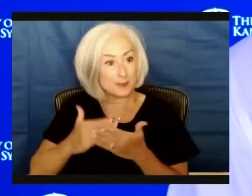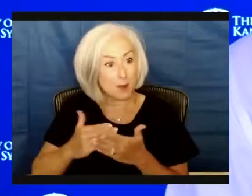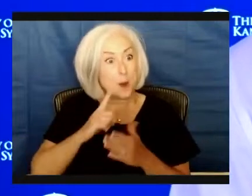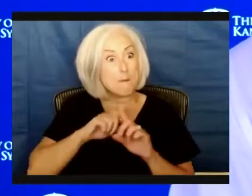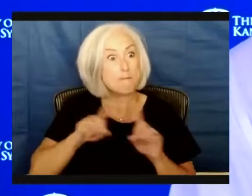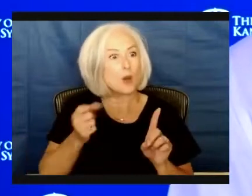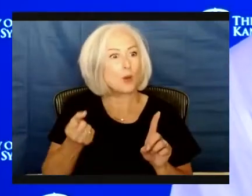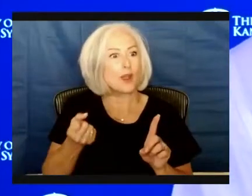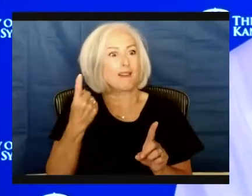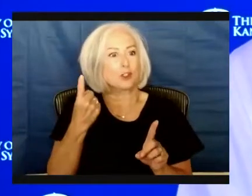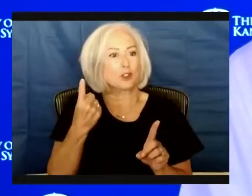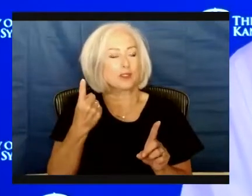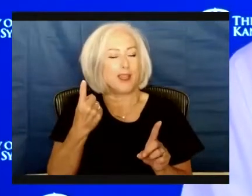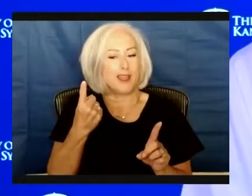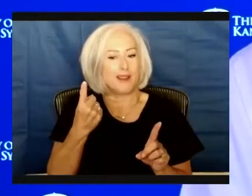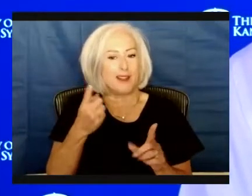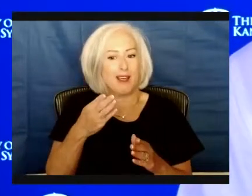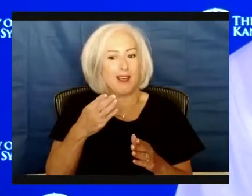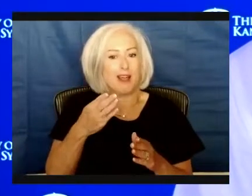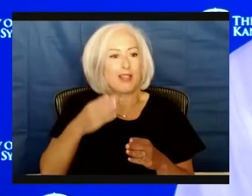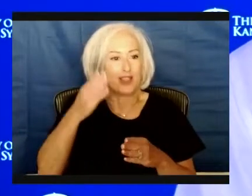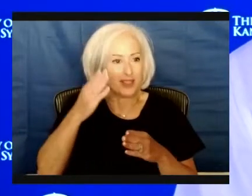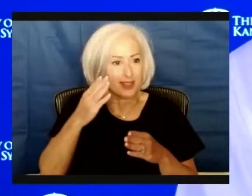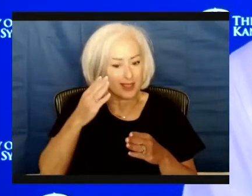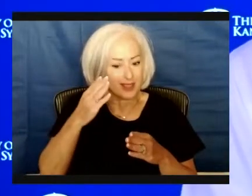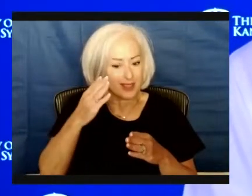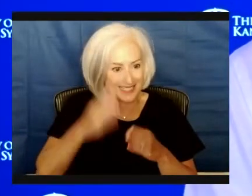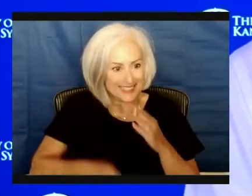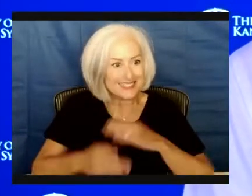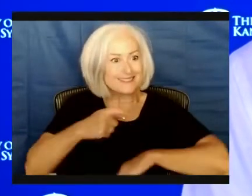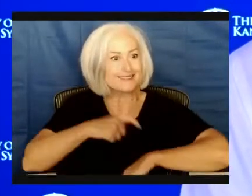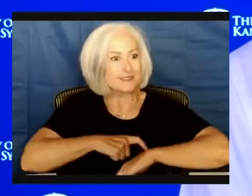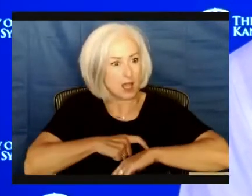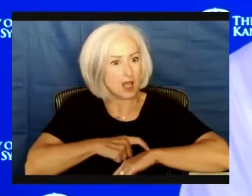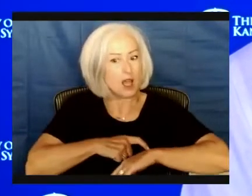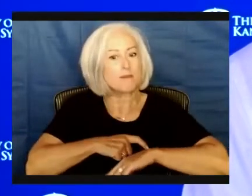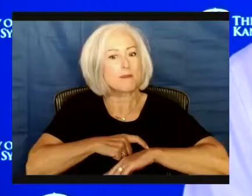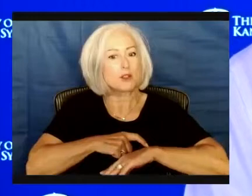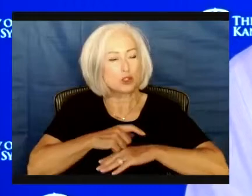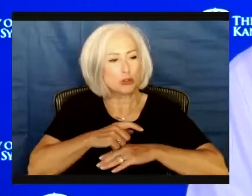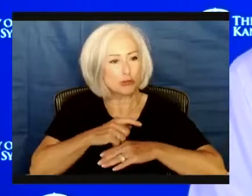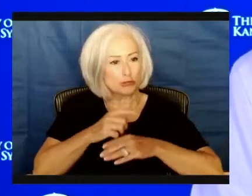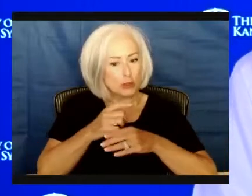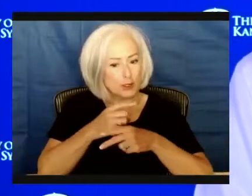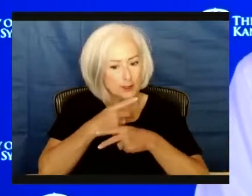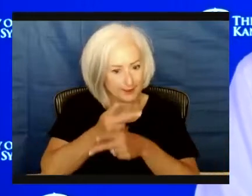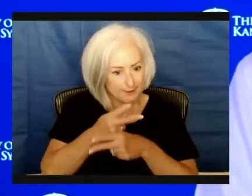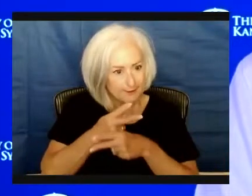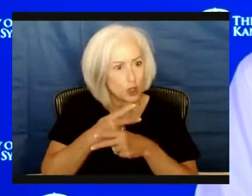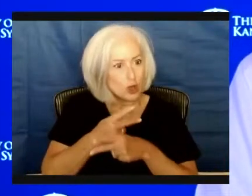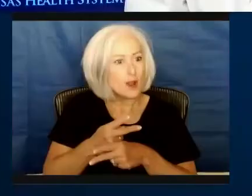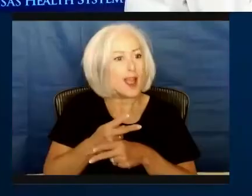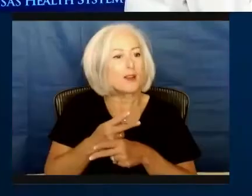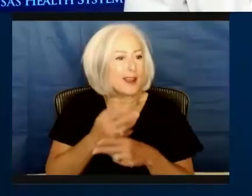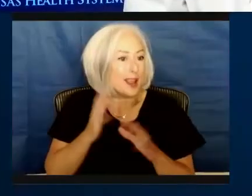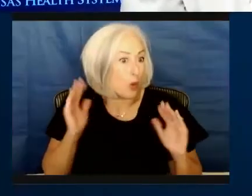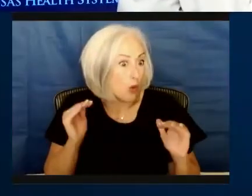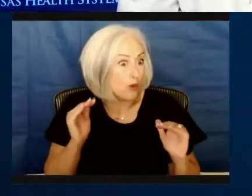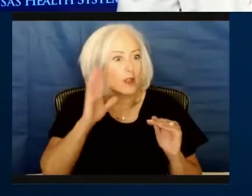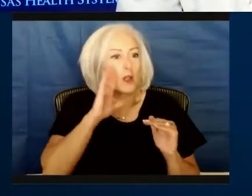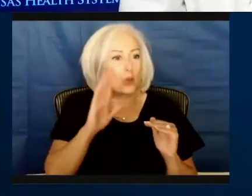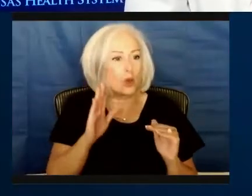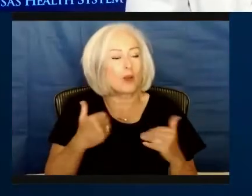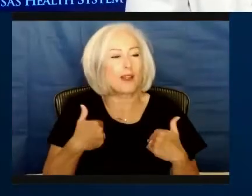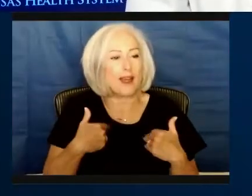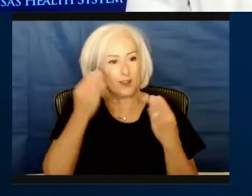identifying exactly what the formulation will be is really upon us. And so hopefully we'll have more information about that in the next couple weeks. All right, so monkeypox